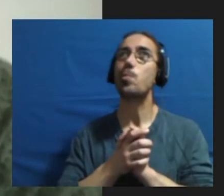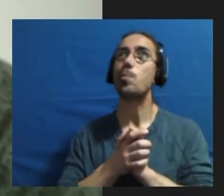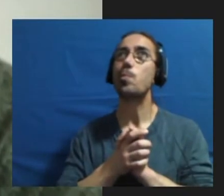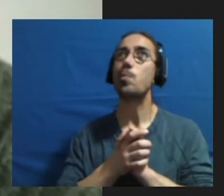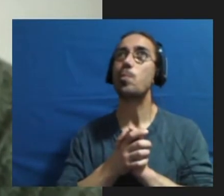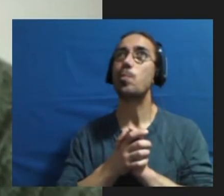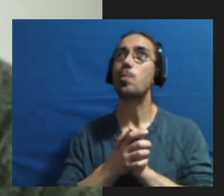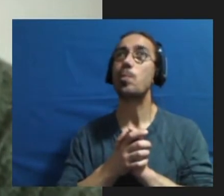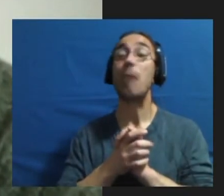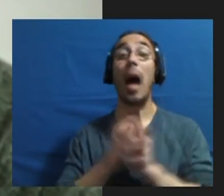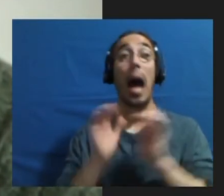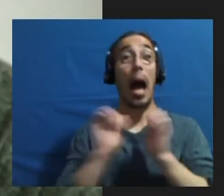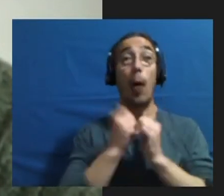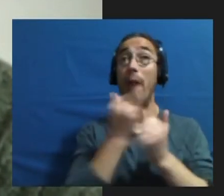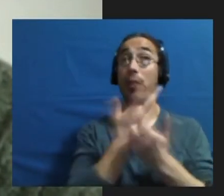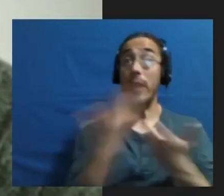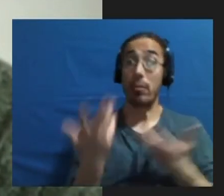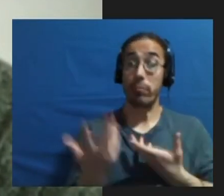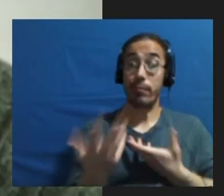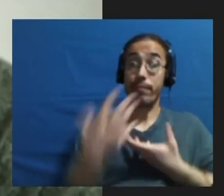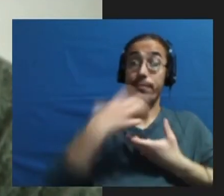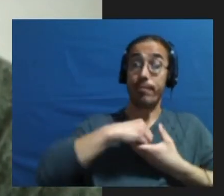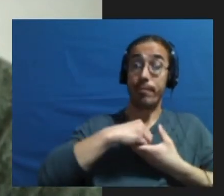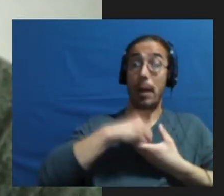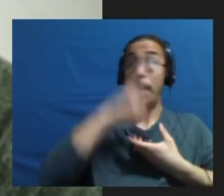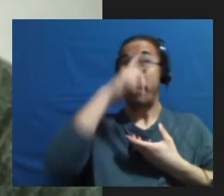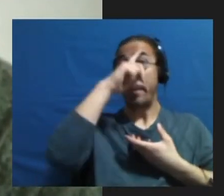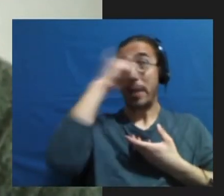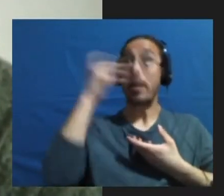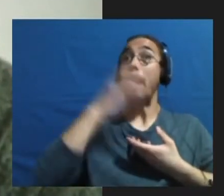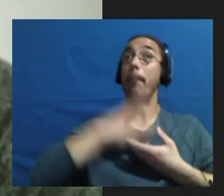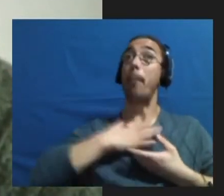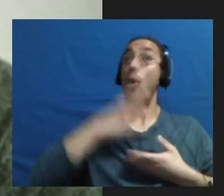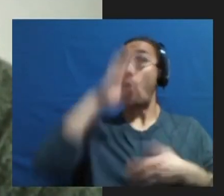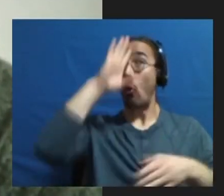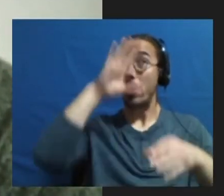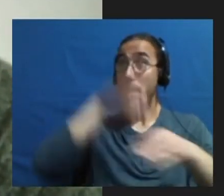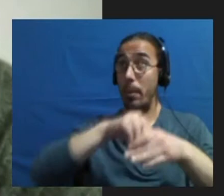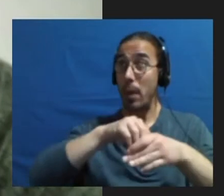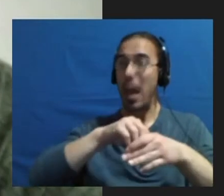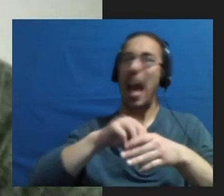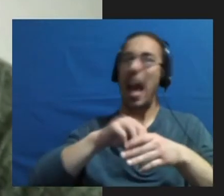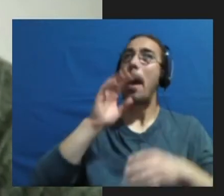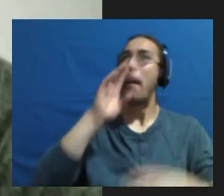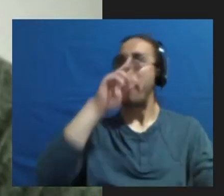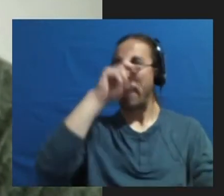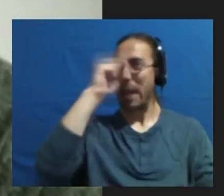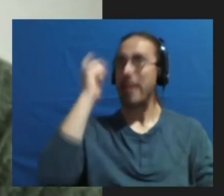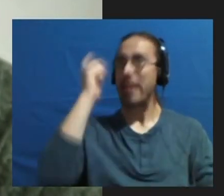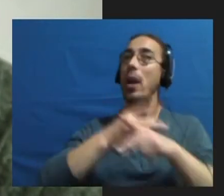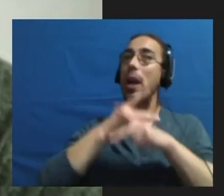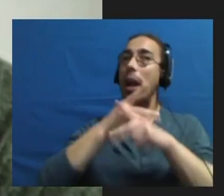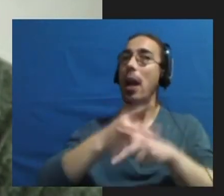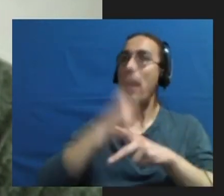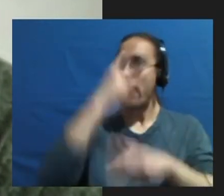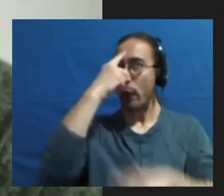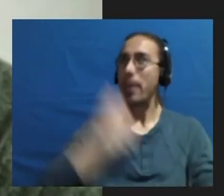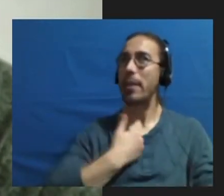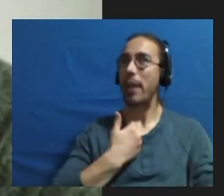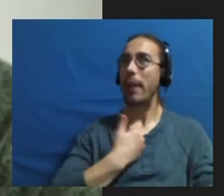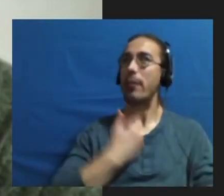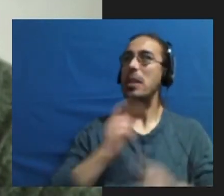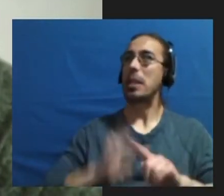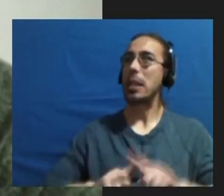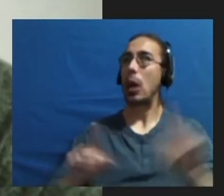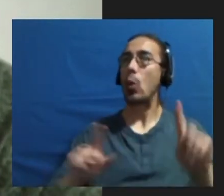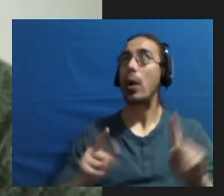my autism, I would have definitely carried myself differently. I would have been more